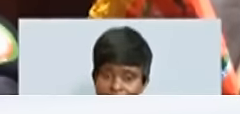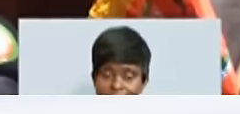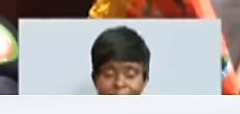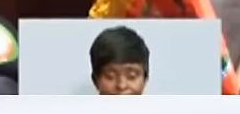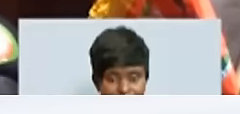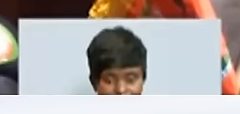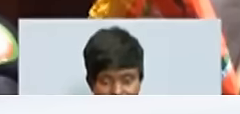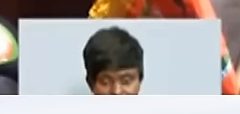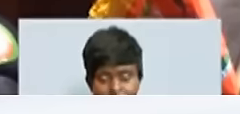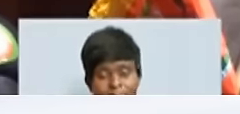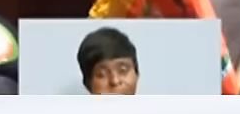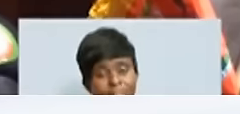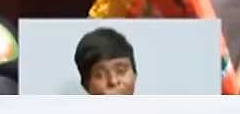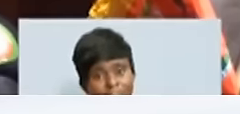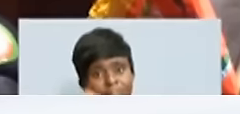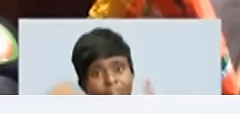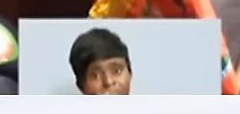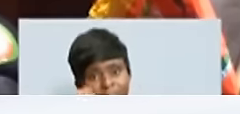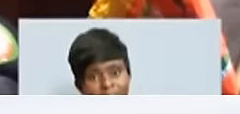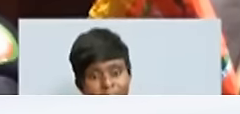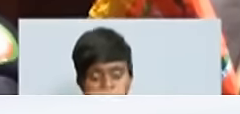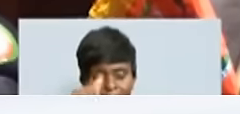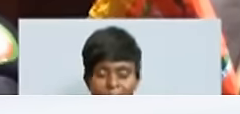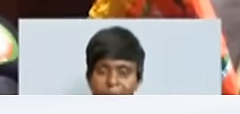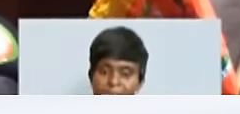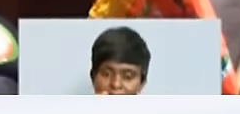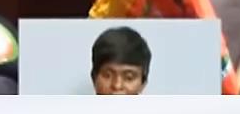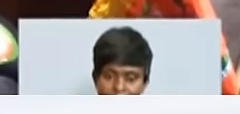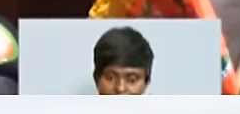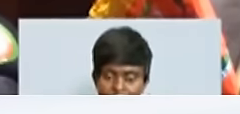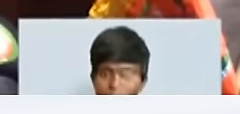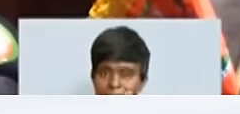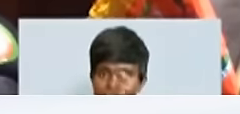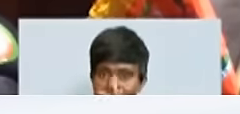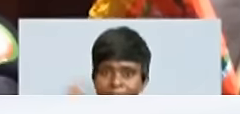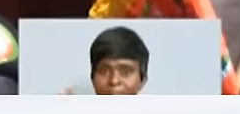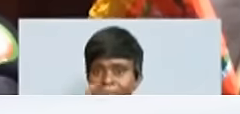act of patriotism, every step towards unity,